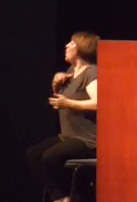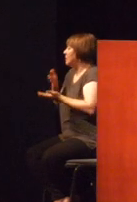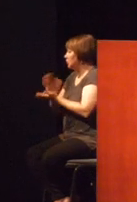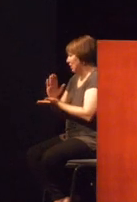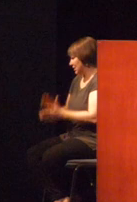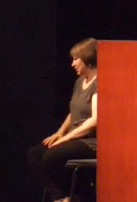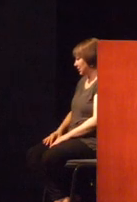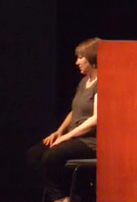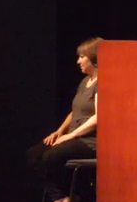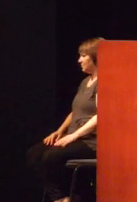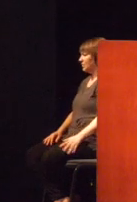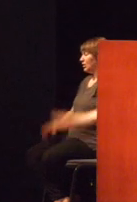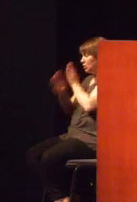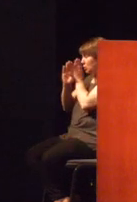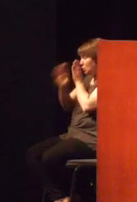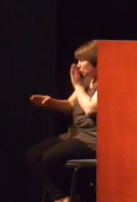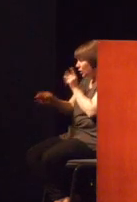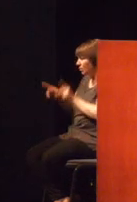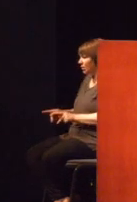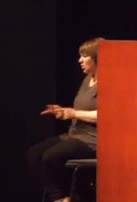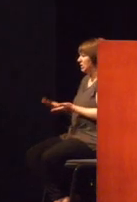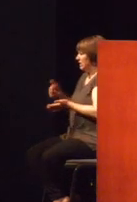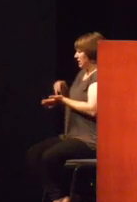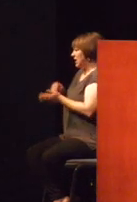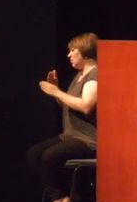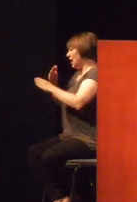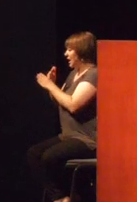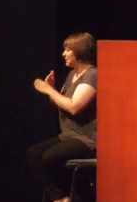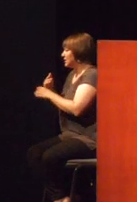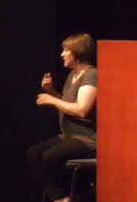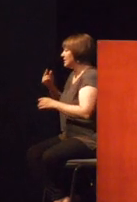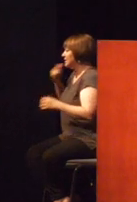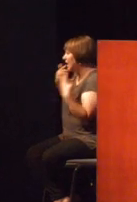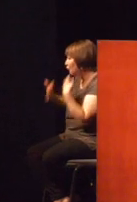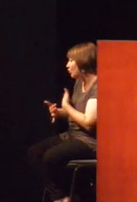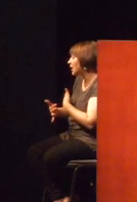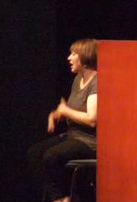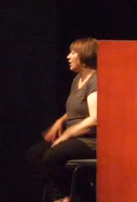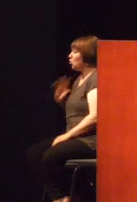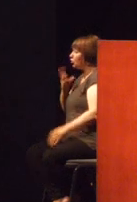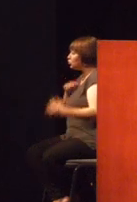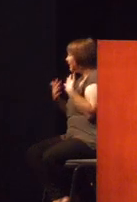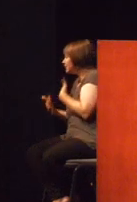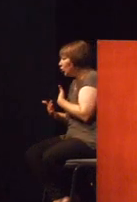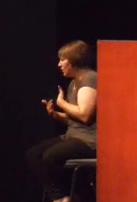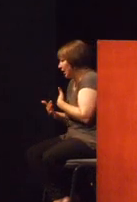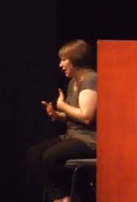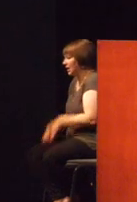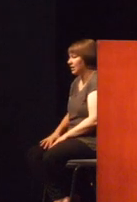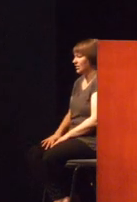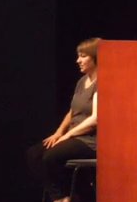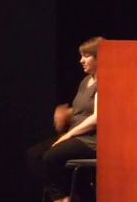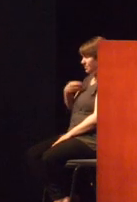where heterosexual people stand up against homophobia, and cisgender people stand up against transphobia. And it's a place